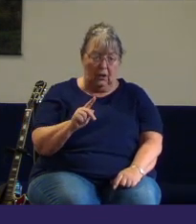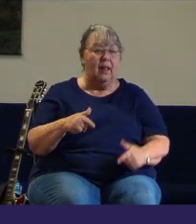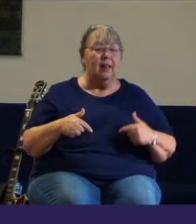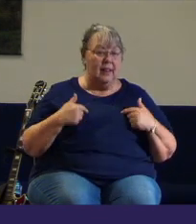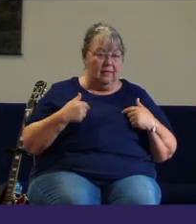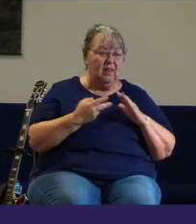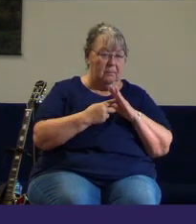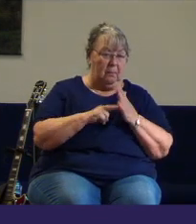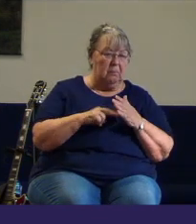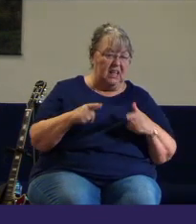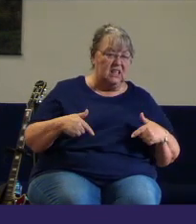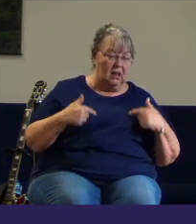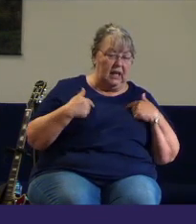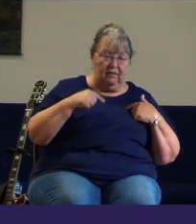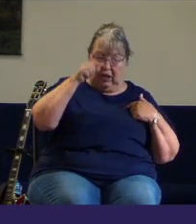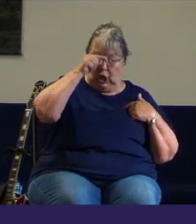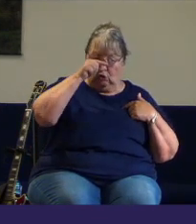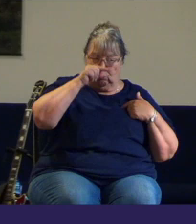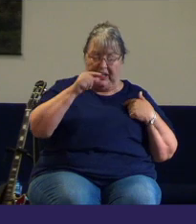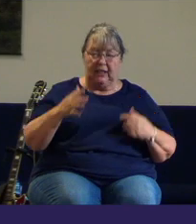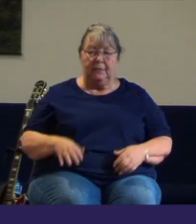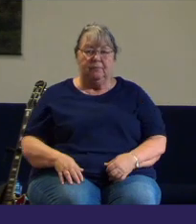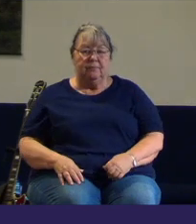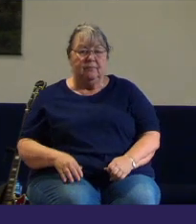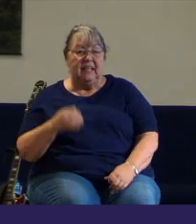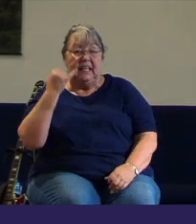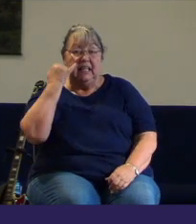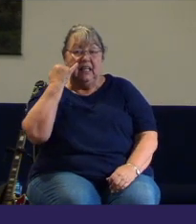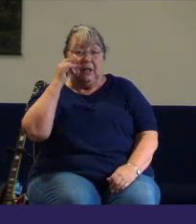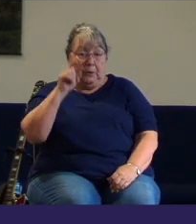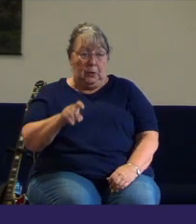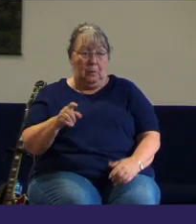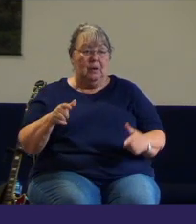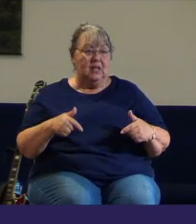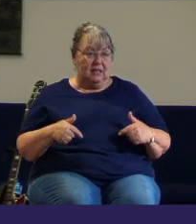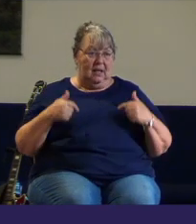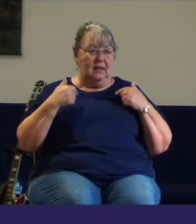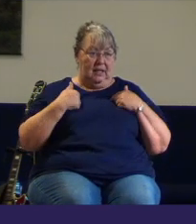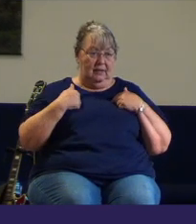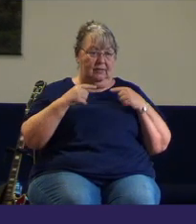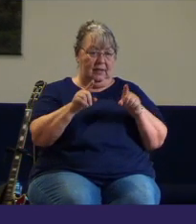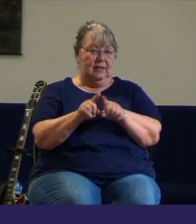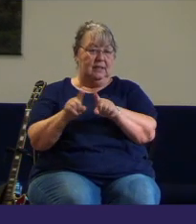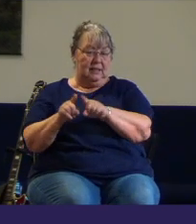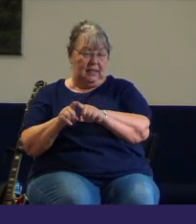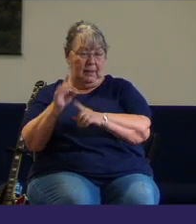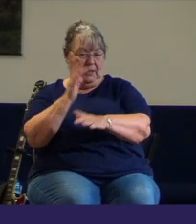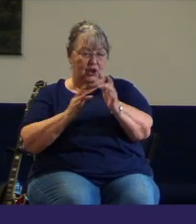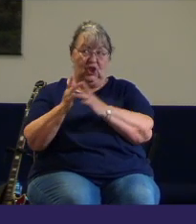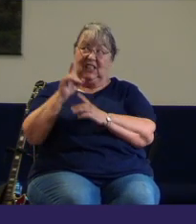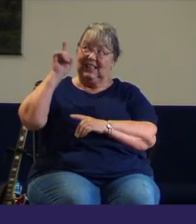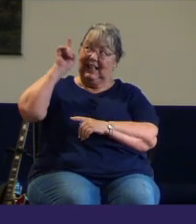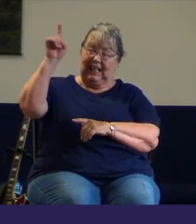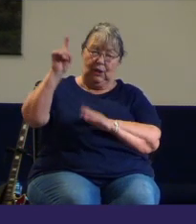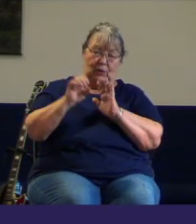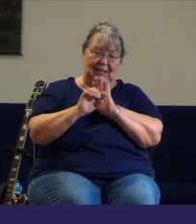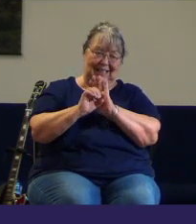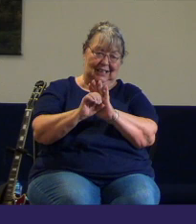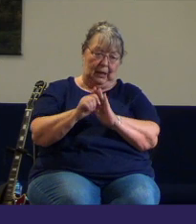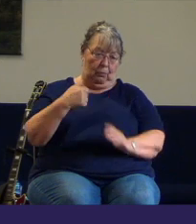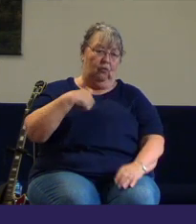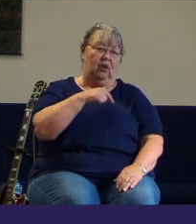live. Anyone who claims to be in him must live as Jesus lived. He was an example for